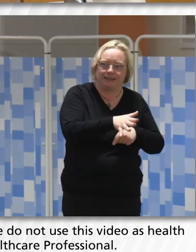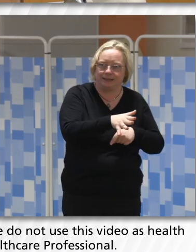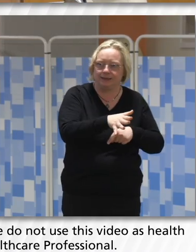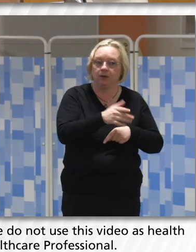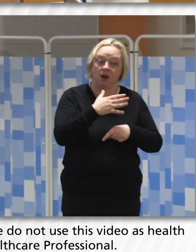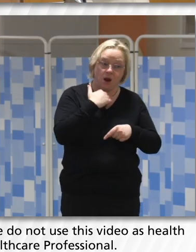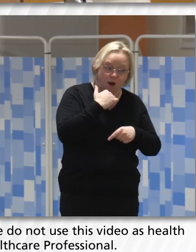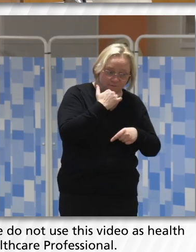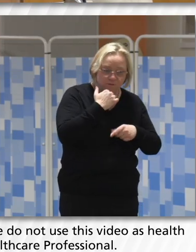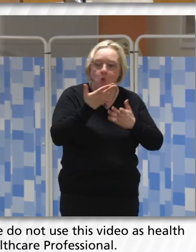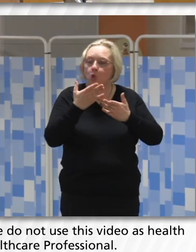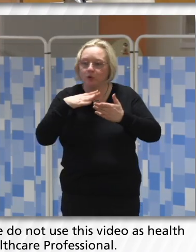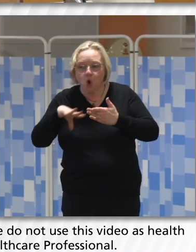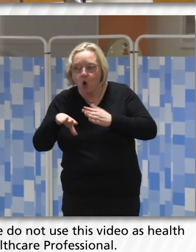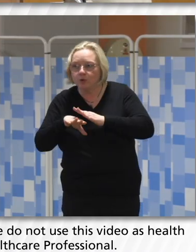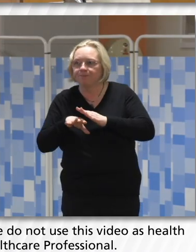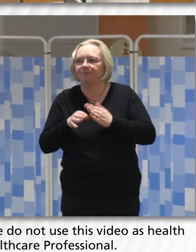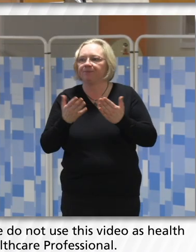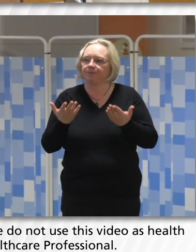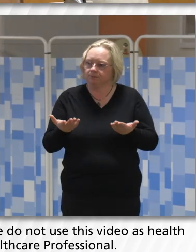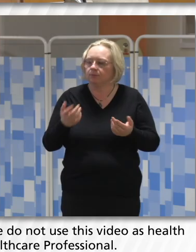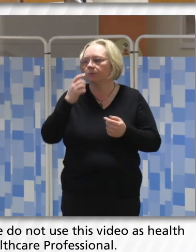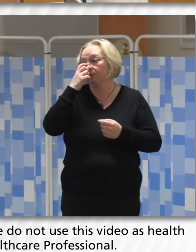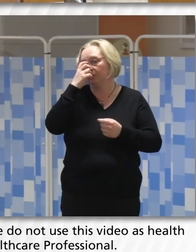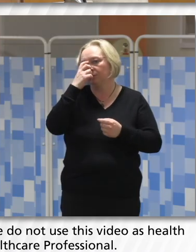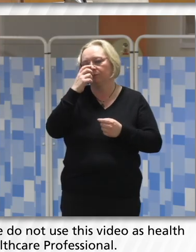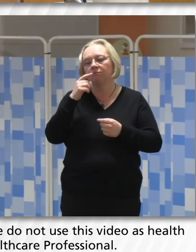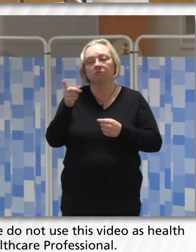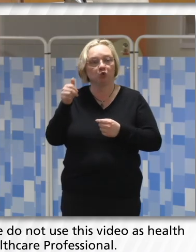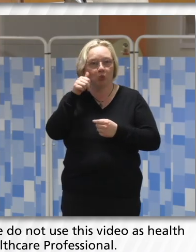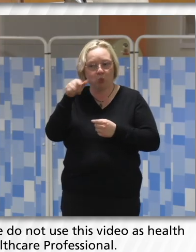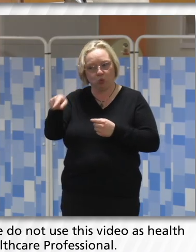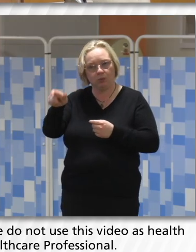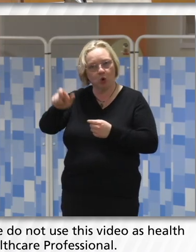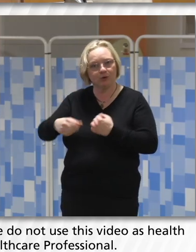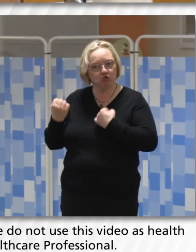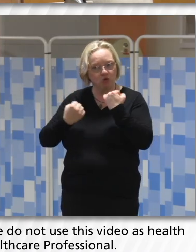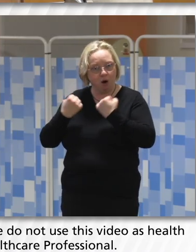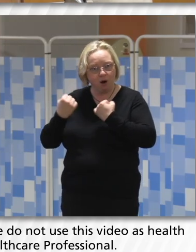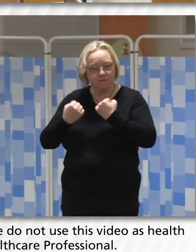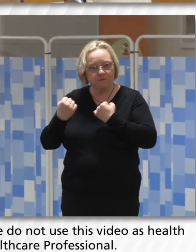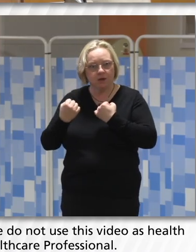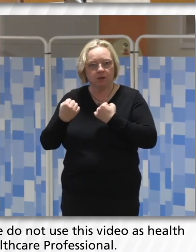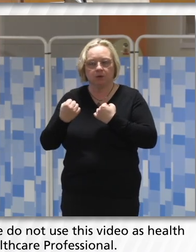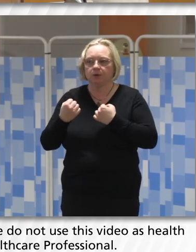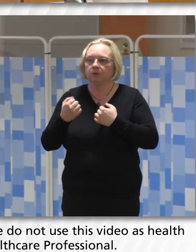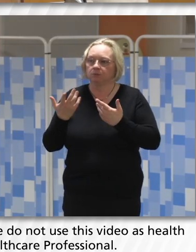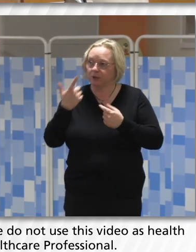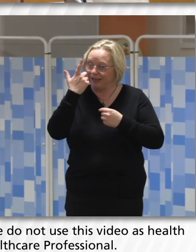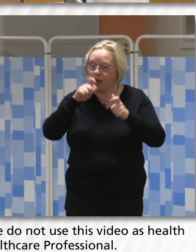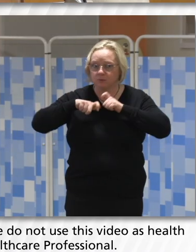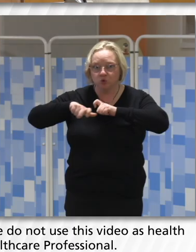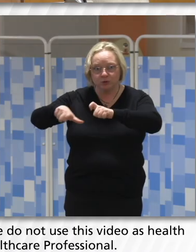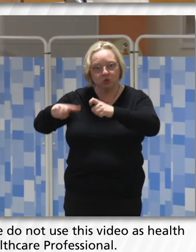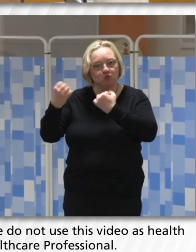suffice? Has it been identified that they're driving? Have they been advised that they can continue to